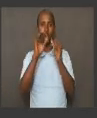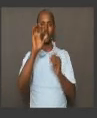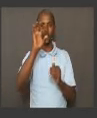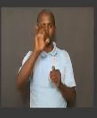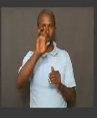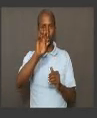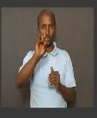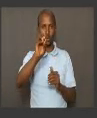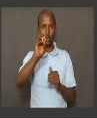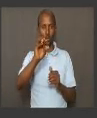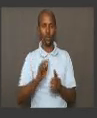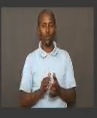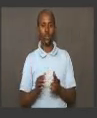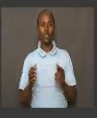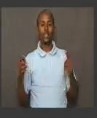0